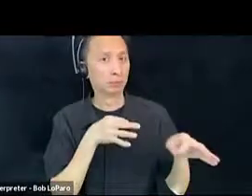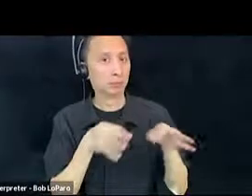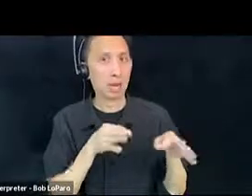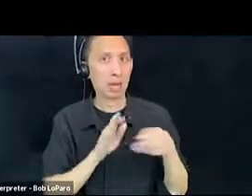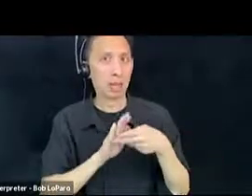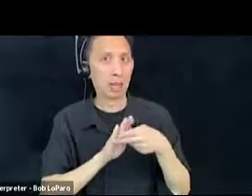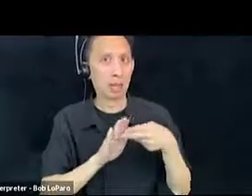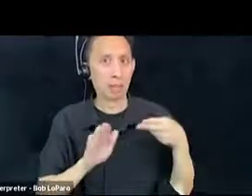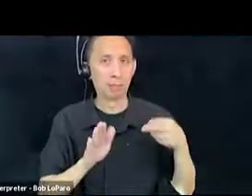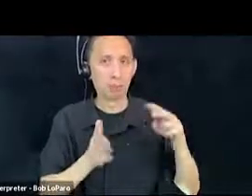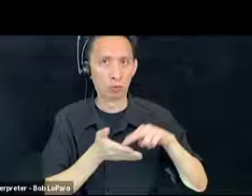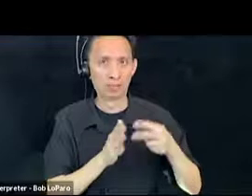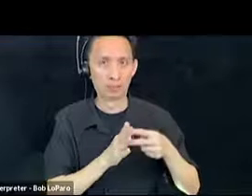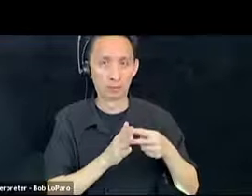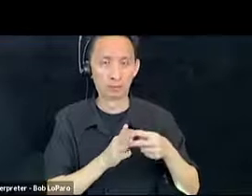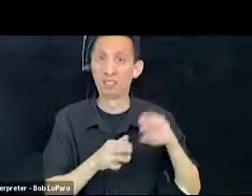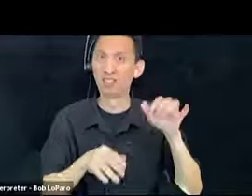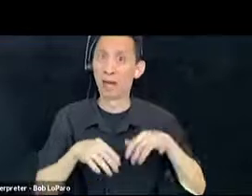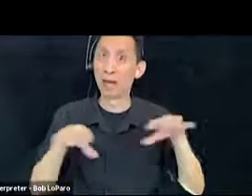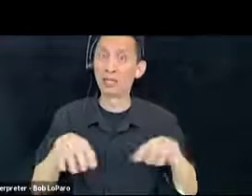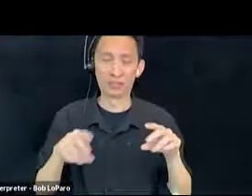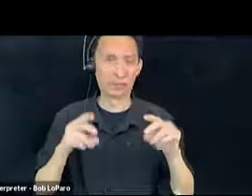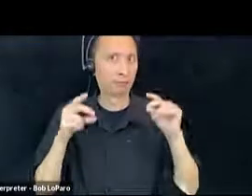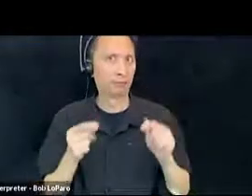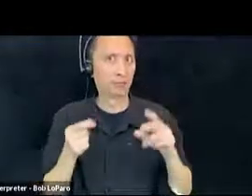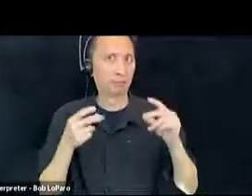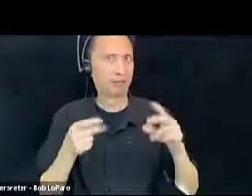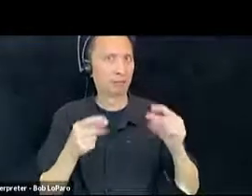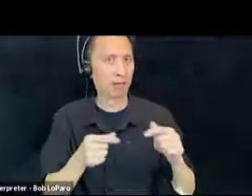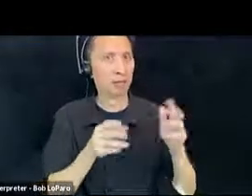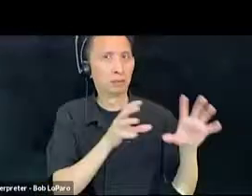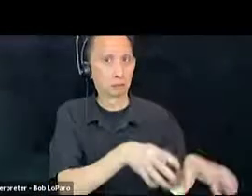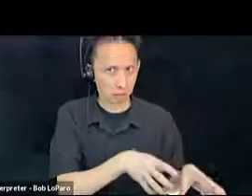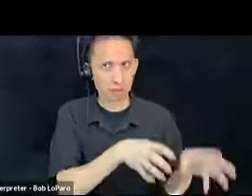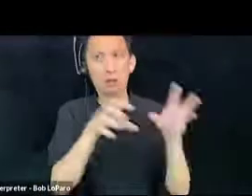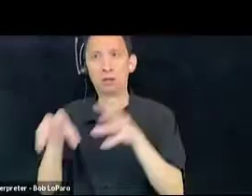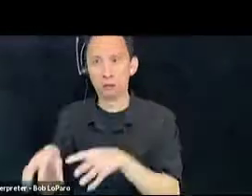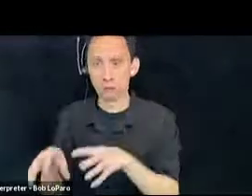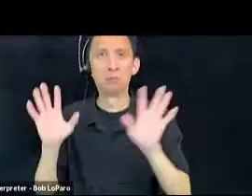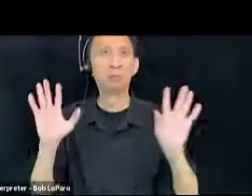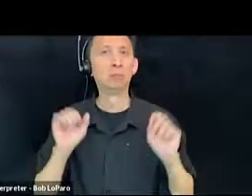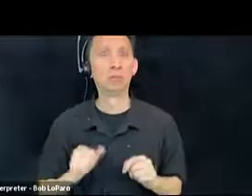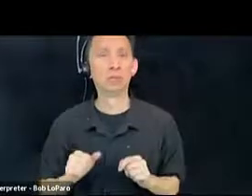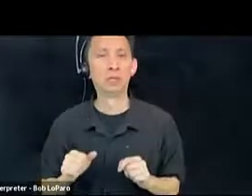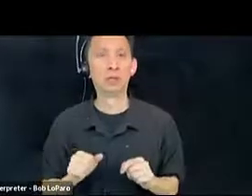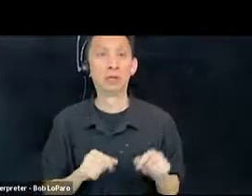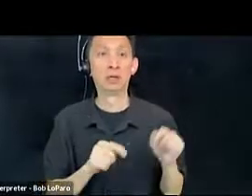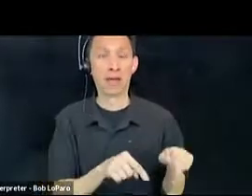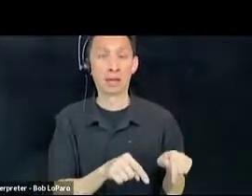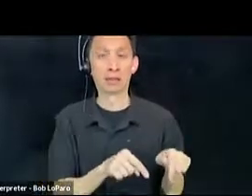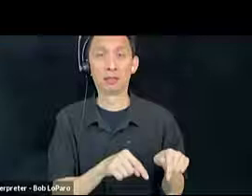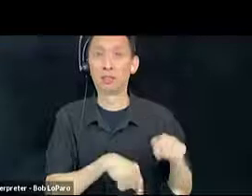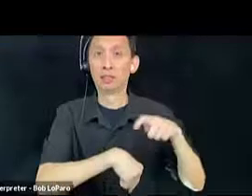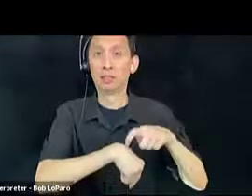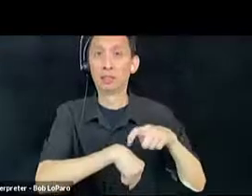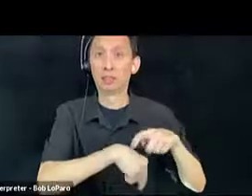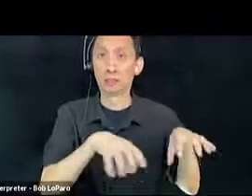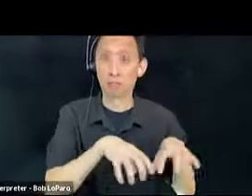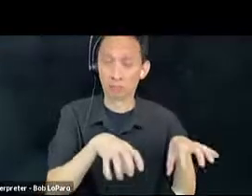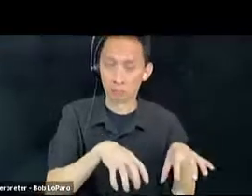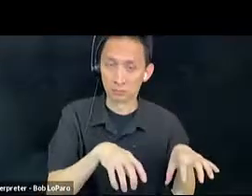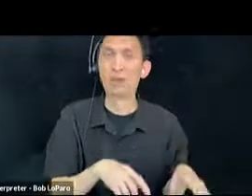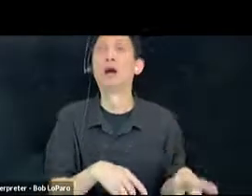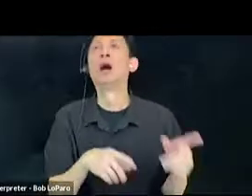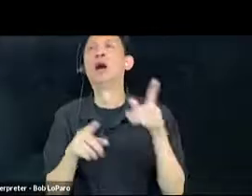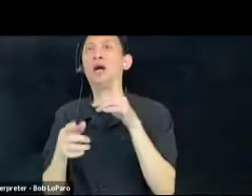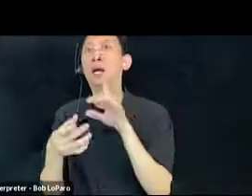activity immediately. So we shouldn't have a whole lot of time between when they're encountering that item and when they actually do the activity, because we